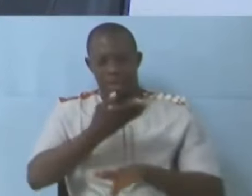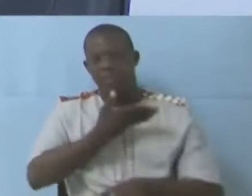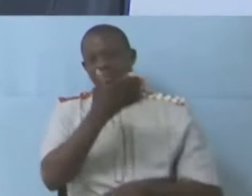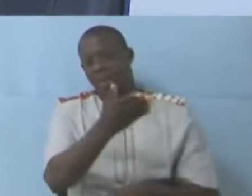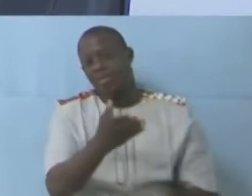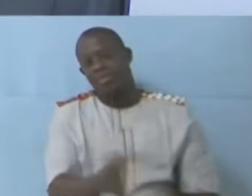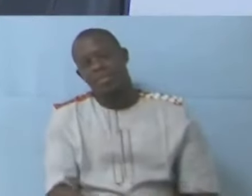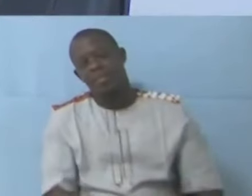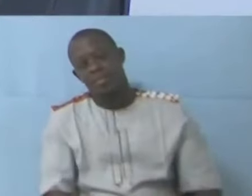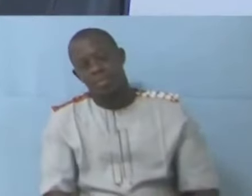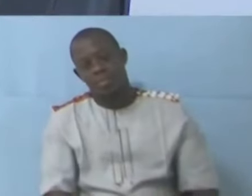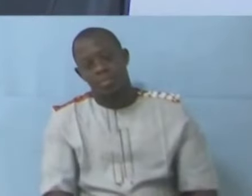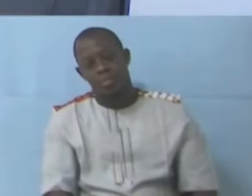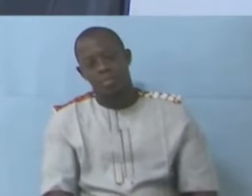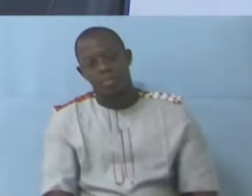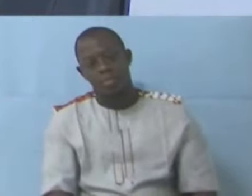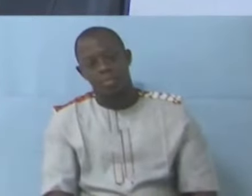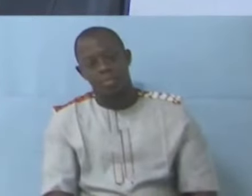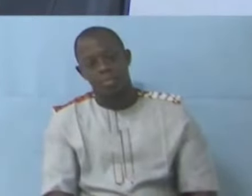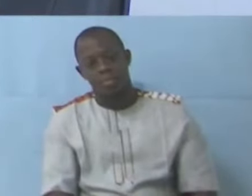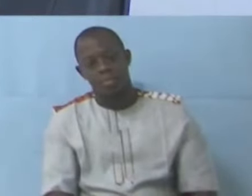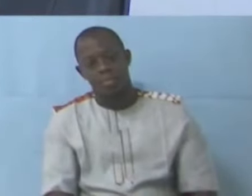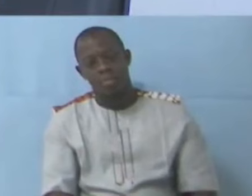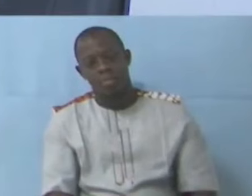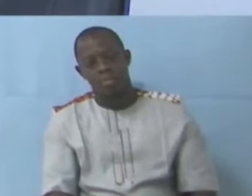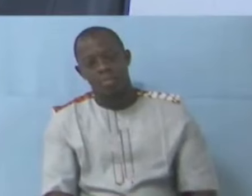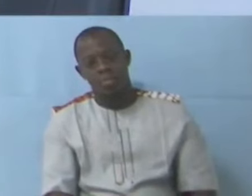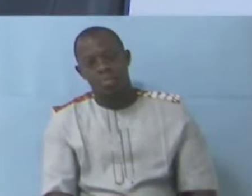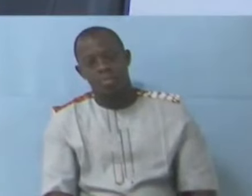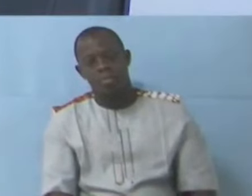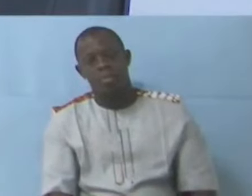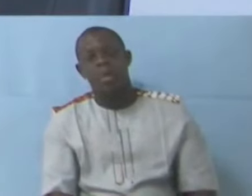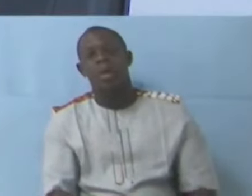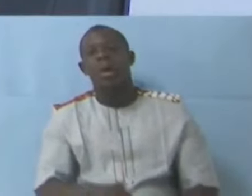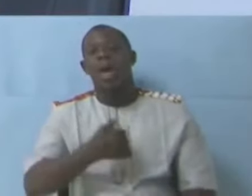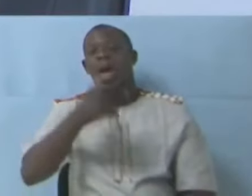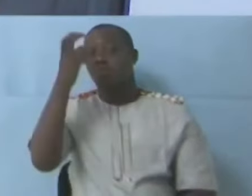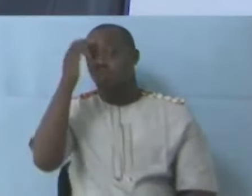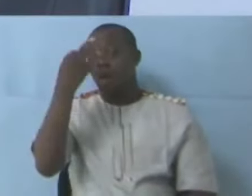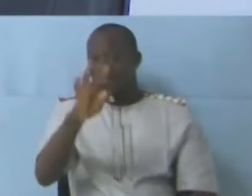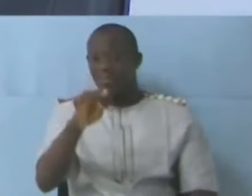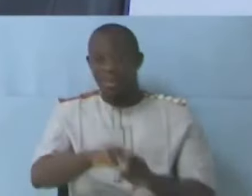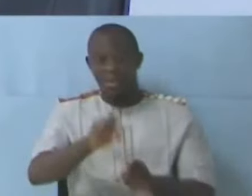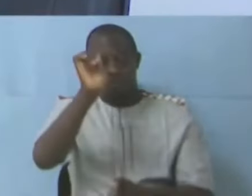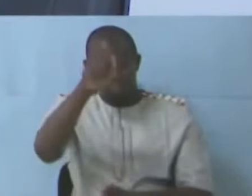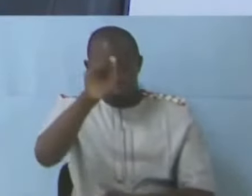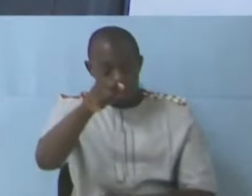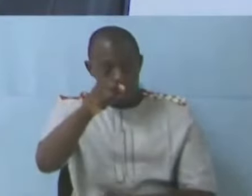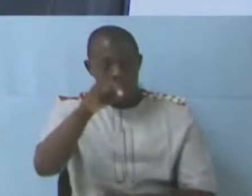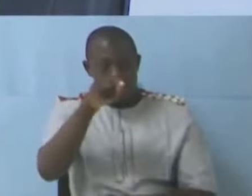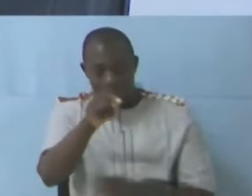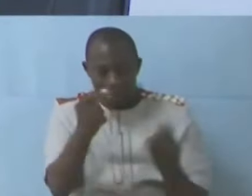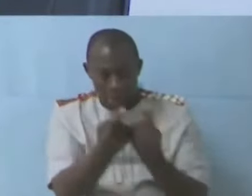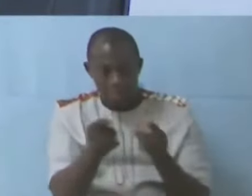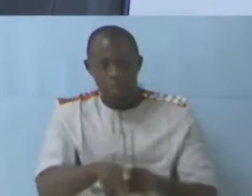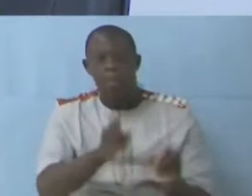there was another machine gone. Bobu mom xamna ne to be honest di moment door na dina fire mom tamit. And I knew that when I knocked that one will fire. So ma